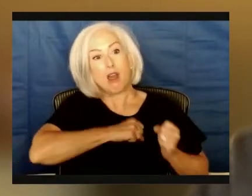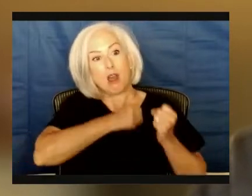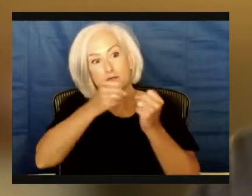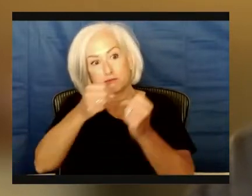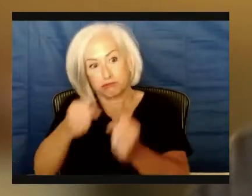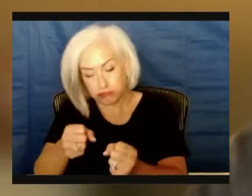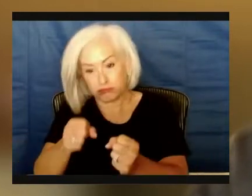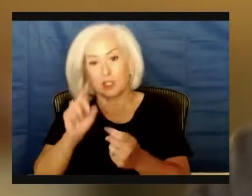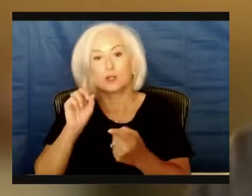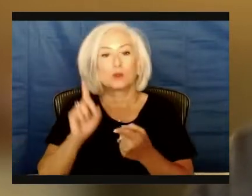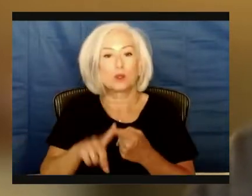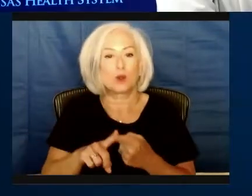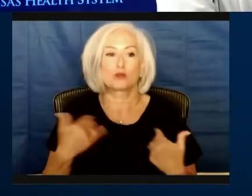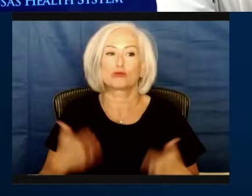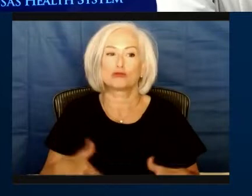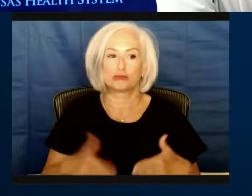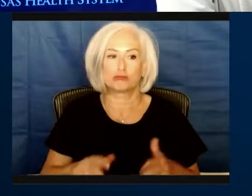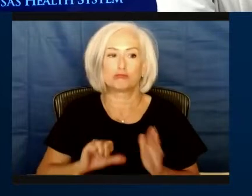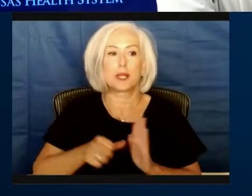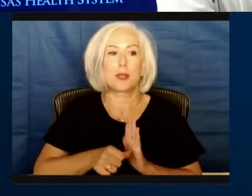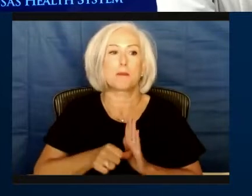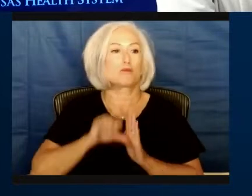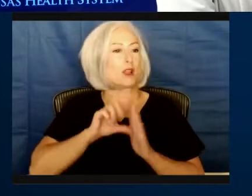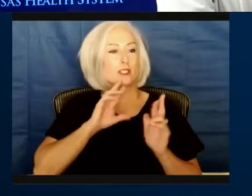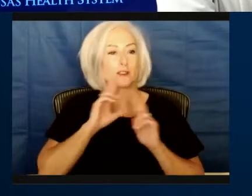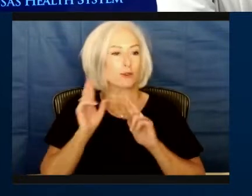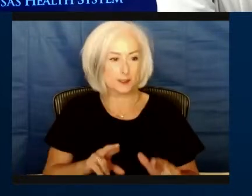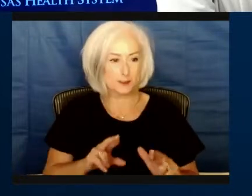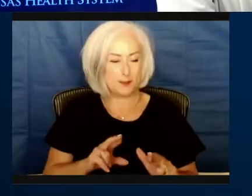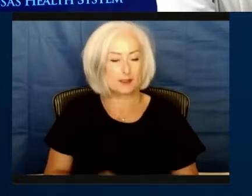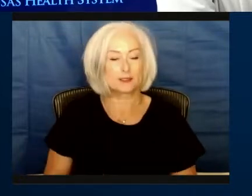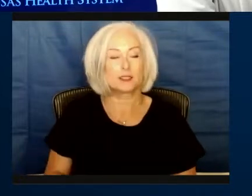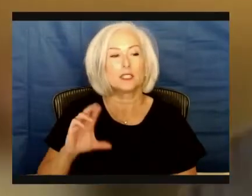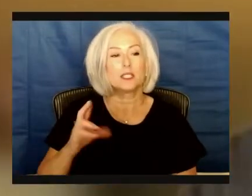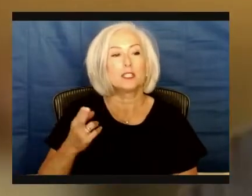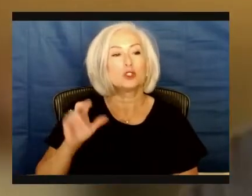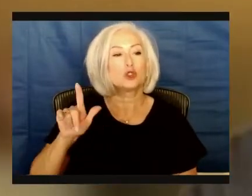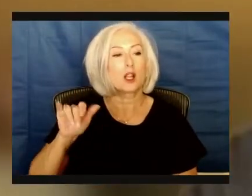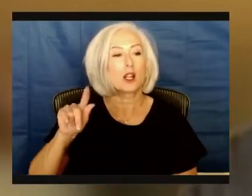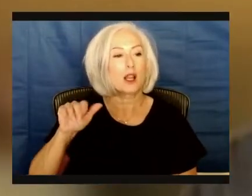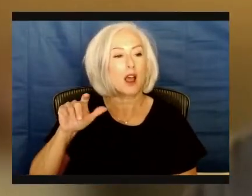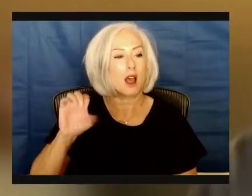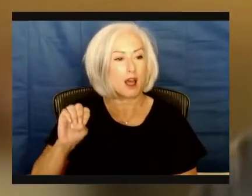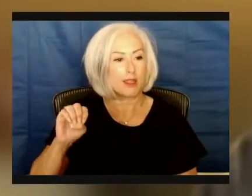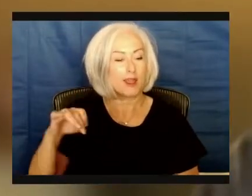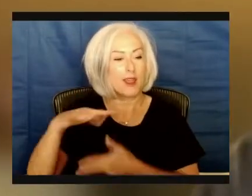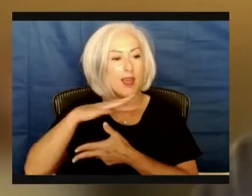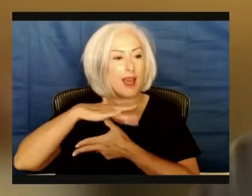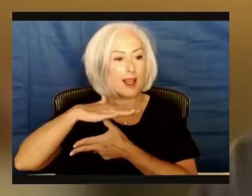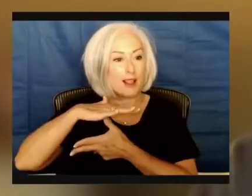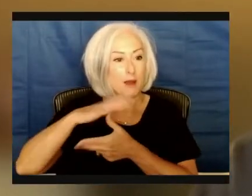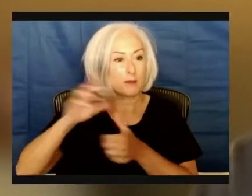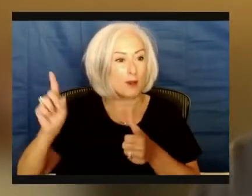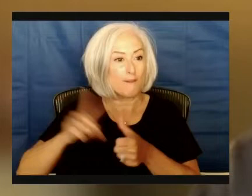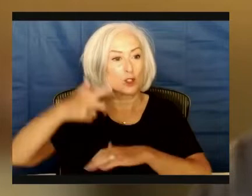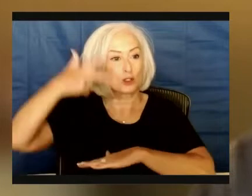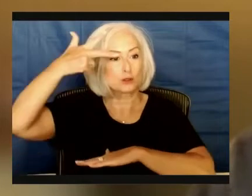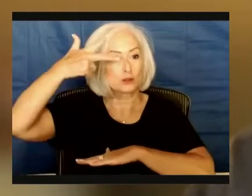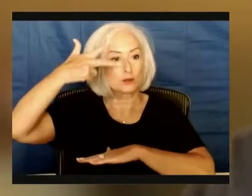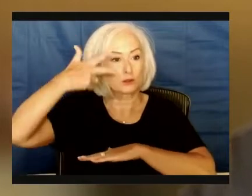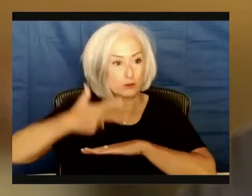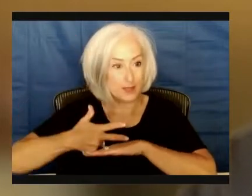by those rural agencies. Our Chillicothe helicopter, Chillicothe-based helicopter, was the first on scene. We were